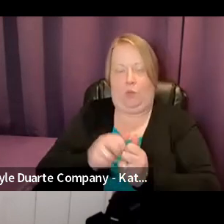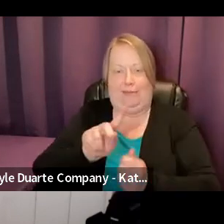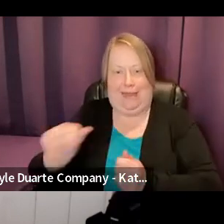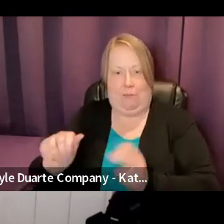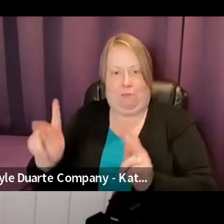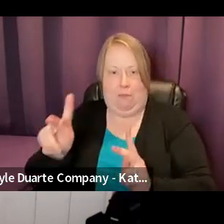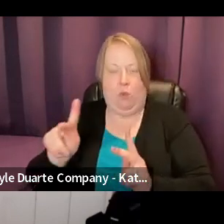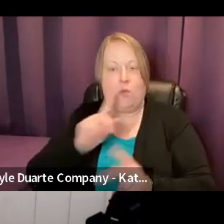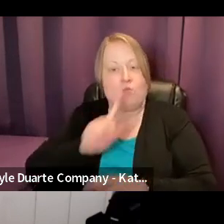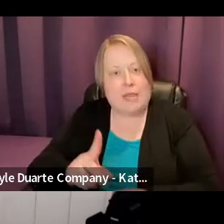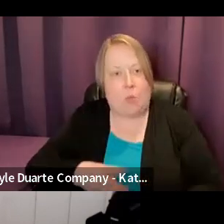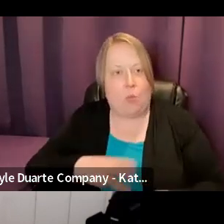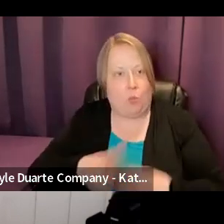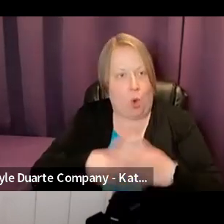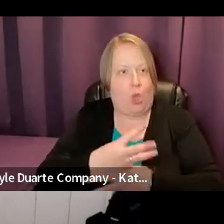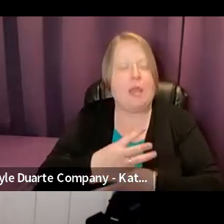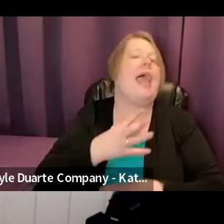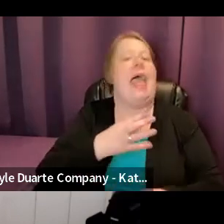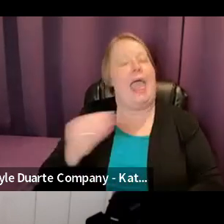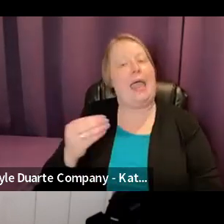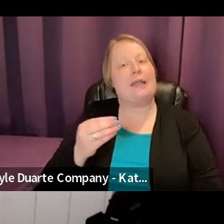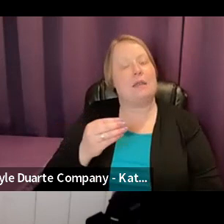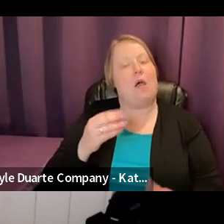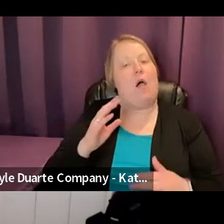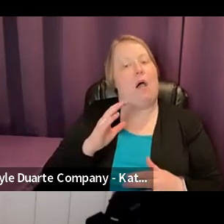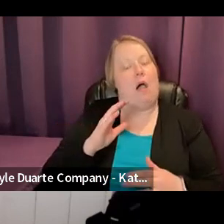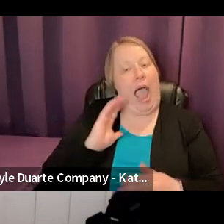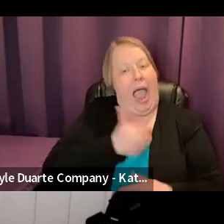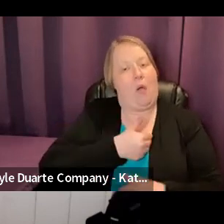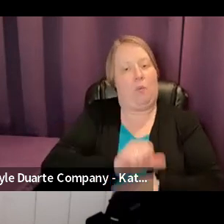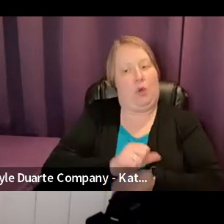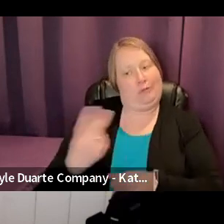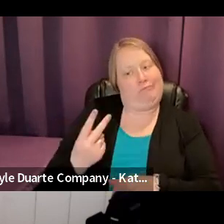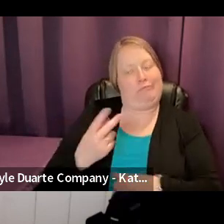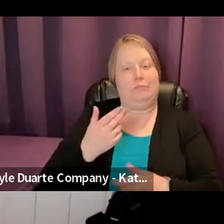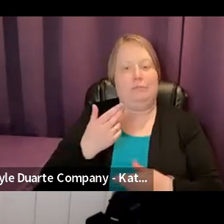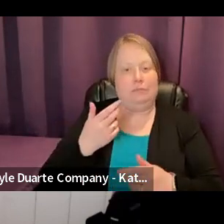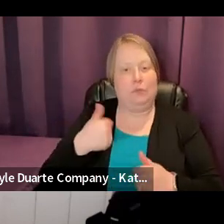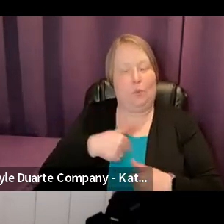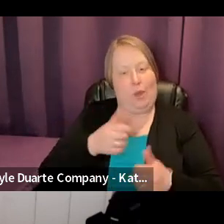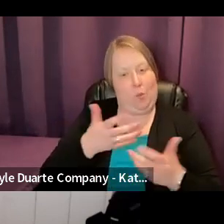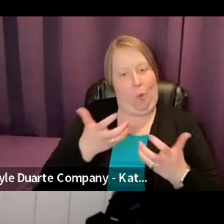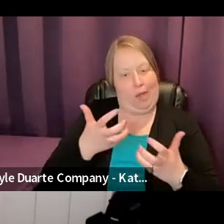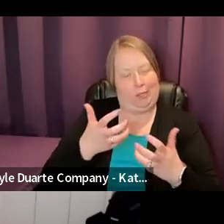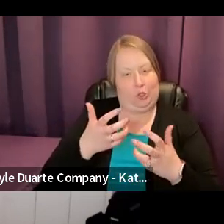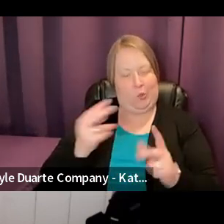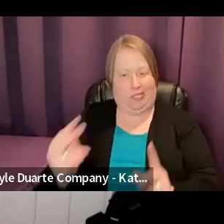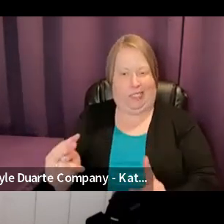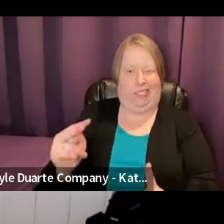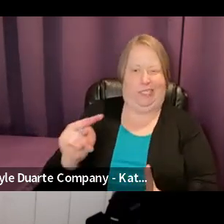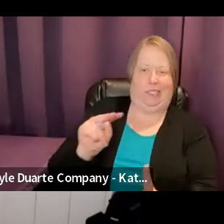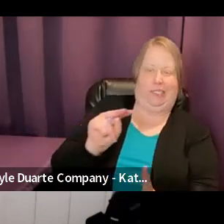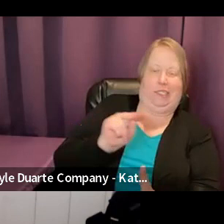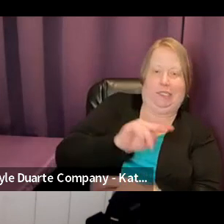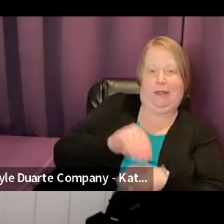situations. And all of our work has kind of been about trying to change those perceptions, because